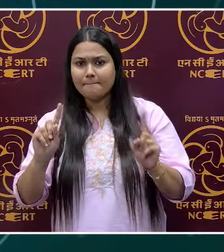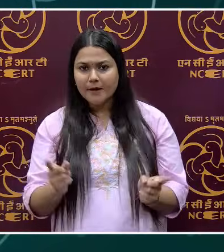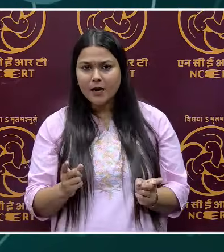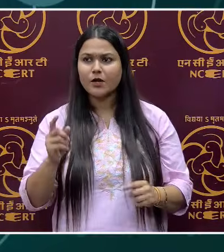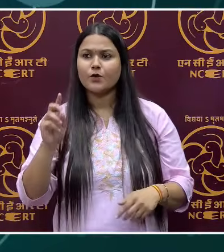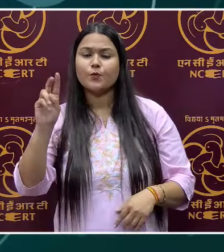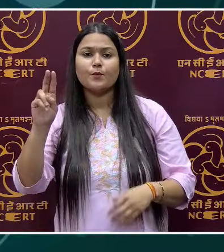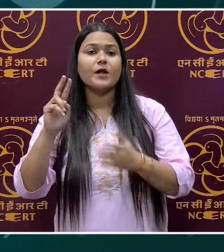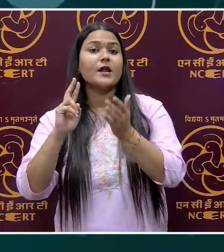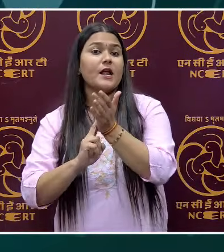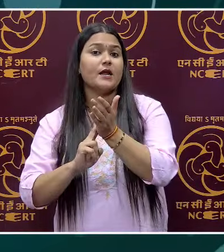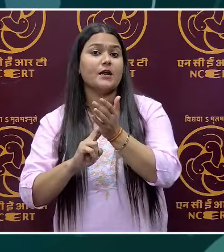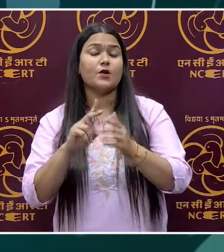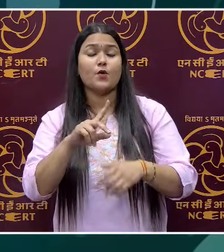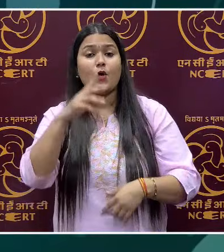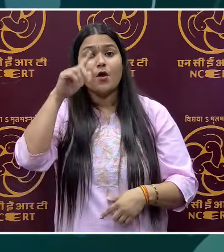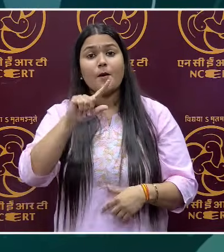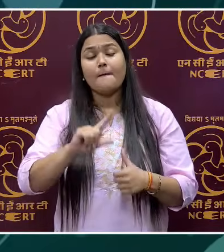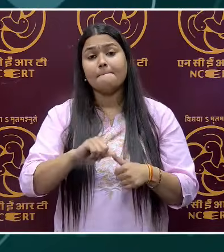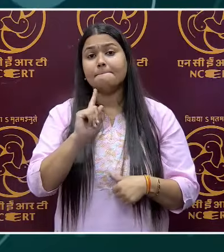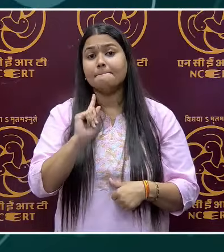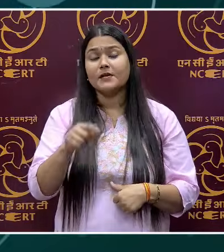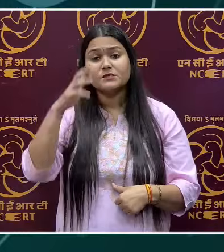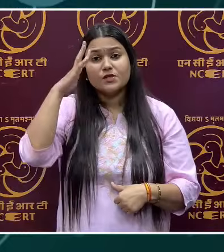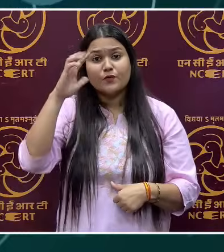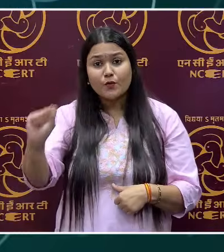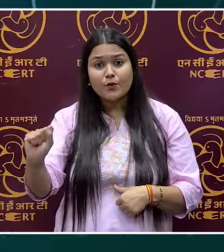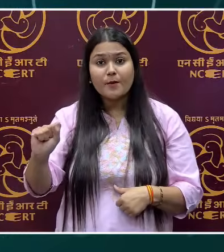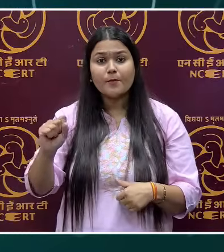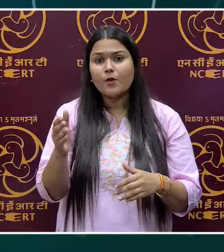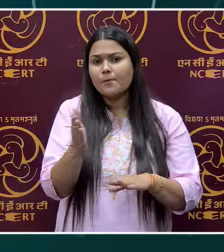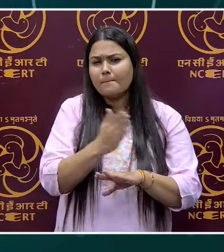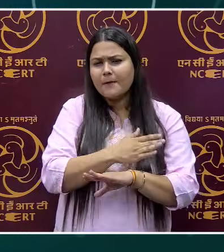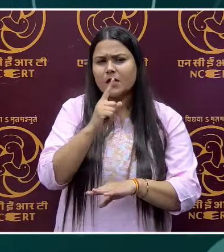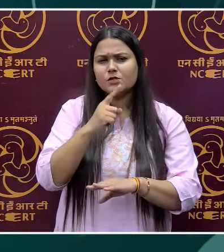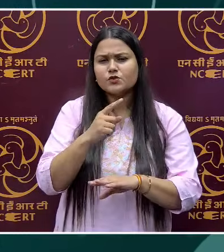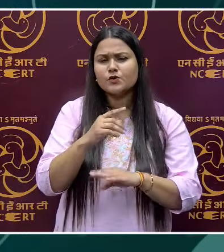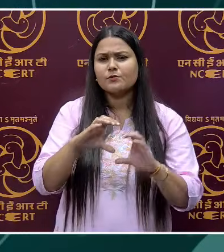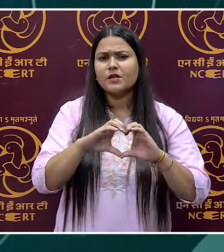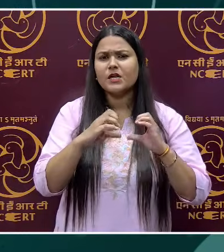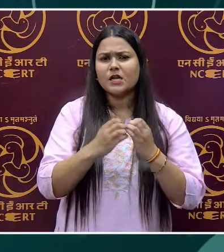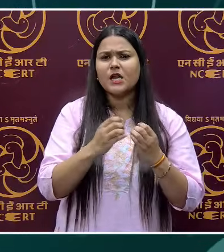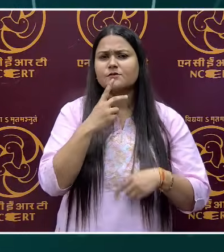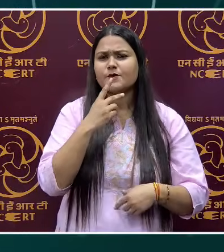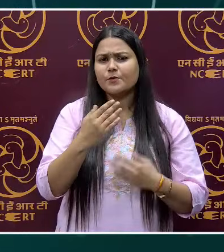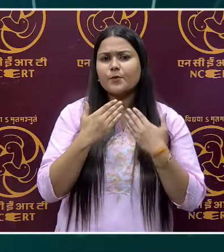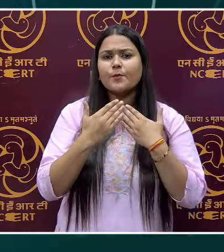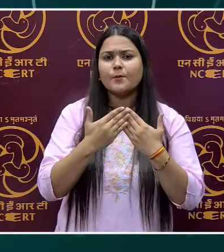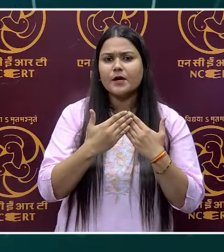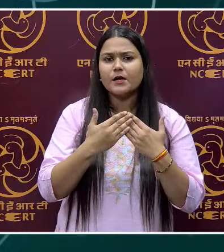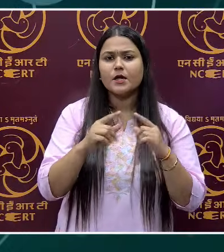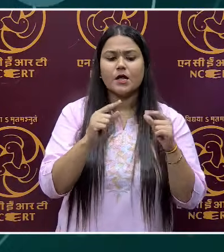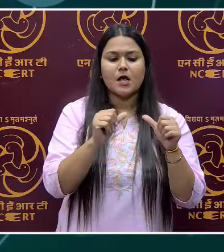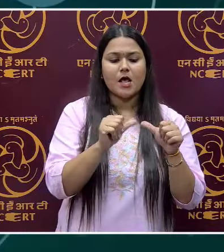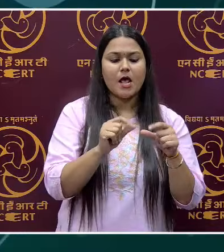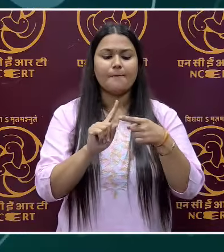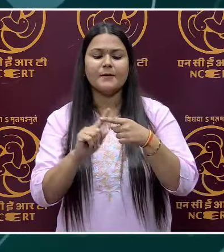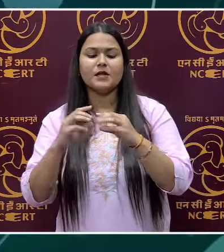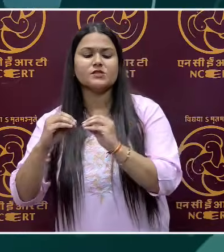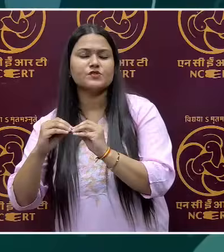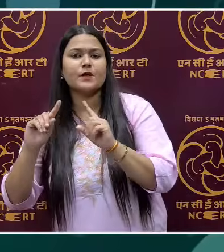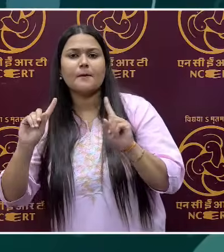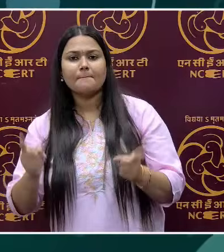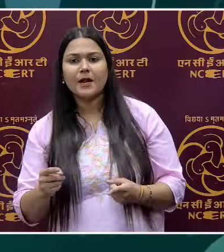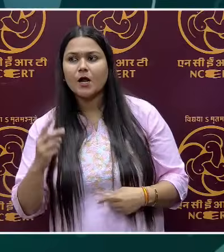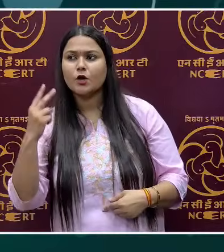used to remember the formula a plus b whole square from the very early days. Yes. A square plus 2ab plus b